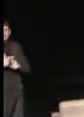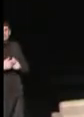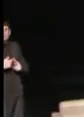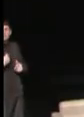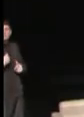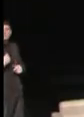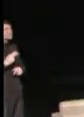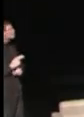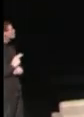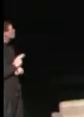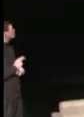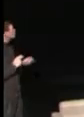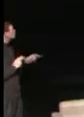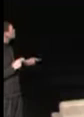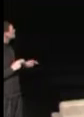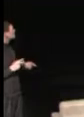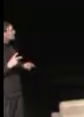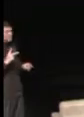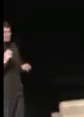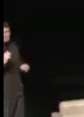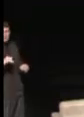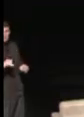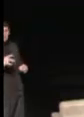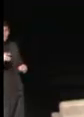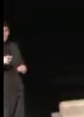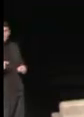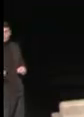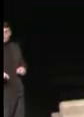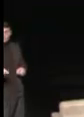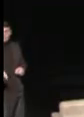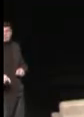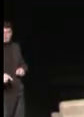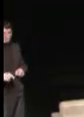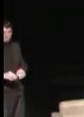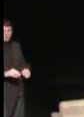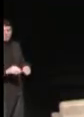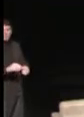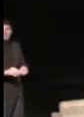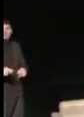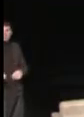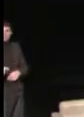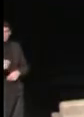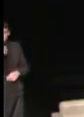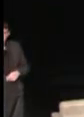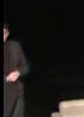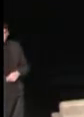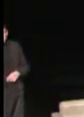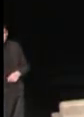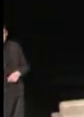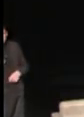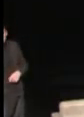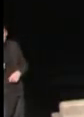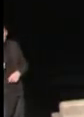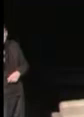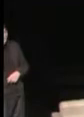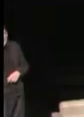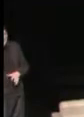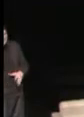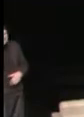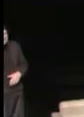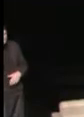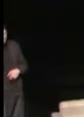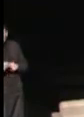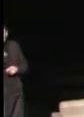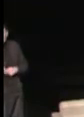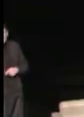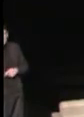interface through the use of this keypad to be able to tab through menu selections, have the selections read out to them, adjust the volume if there's hard of